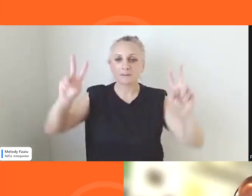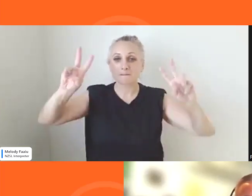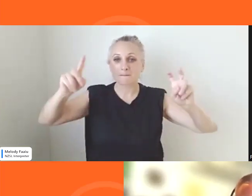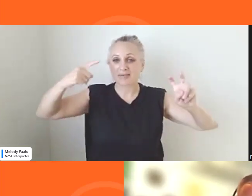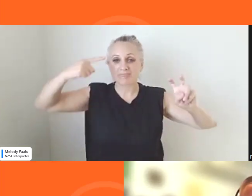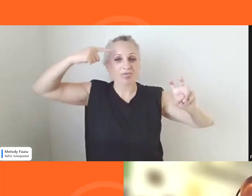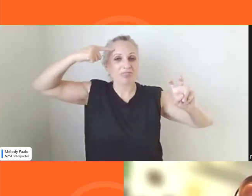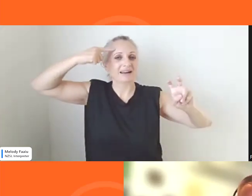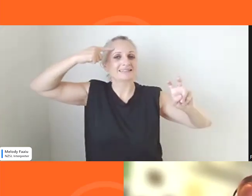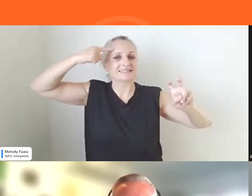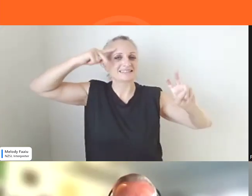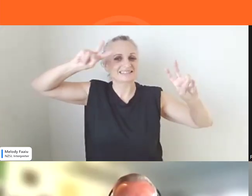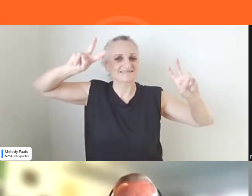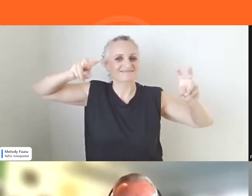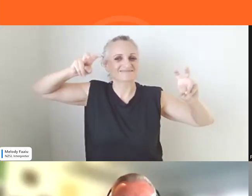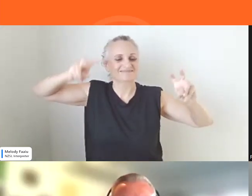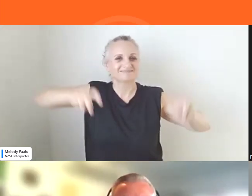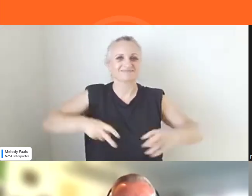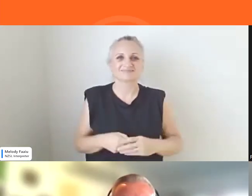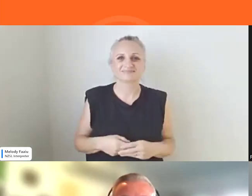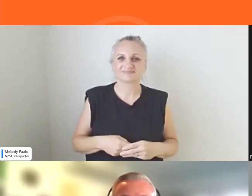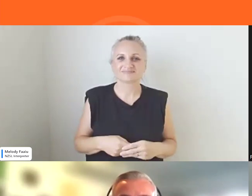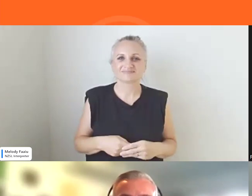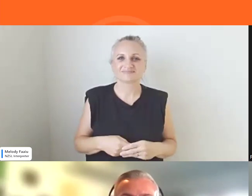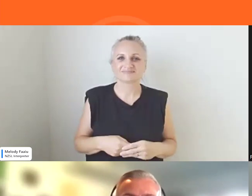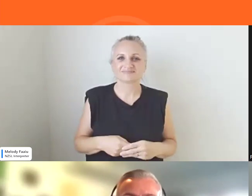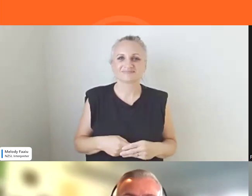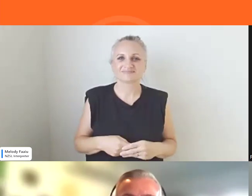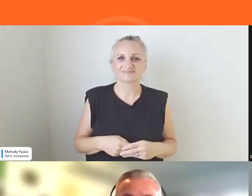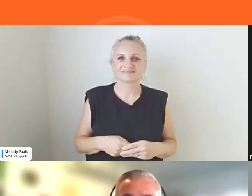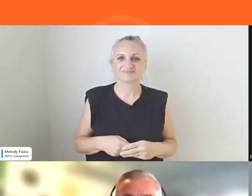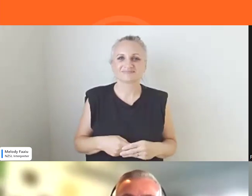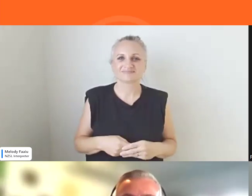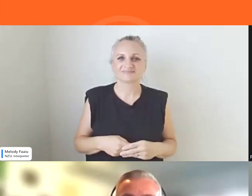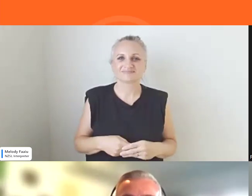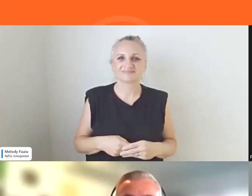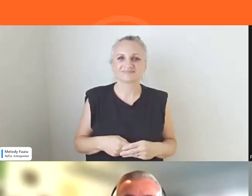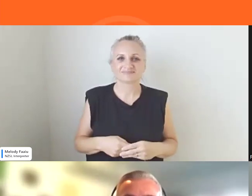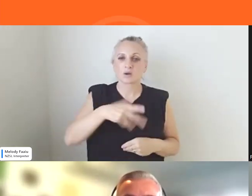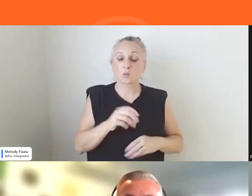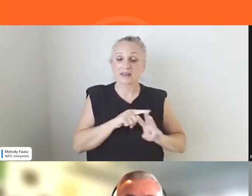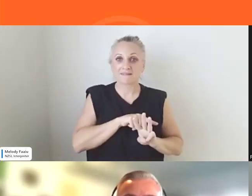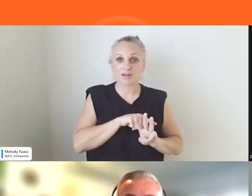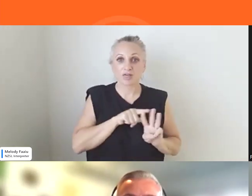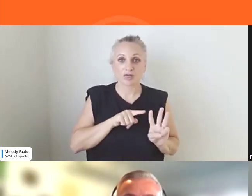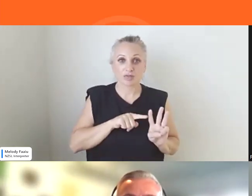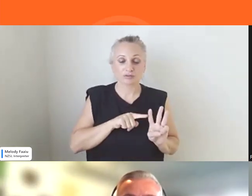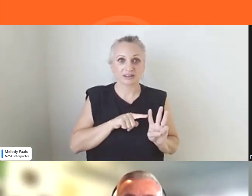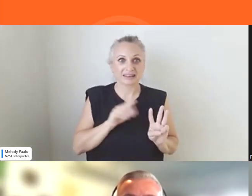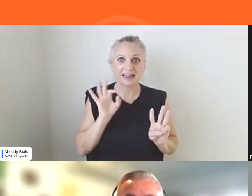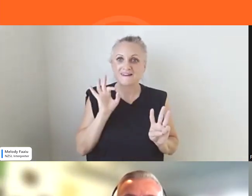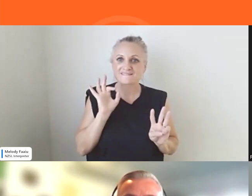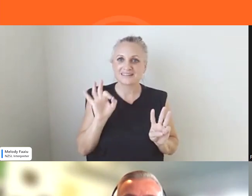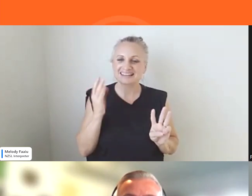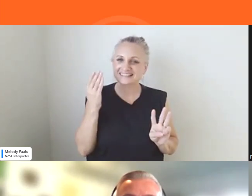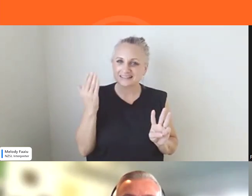and we have three fantastic speakers on board